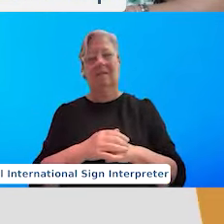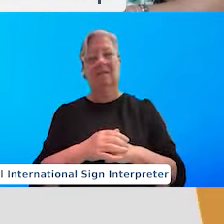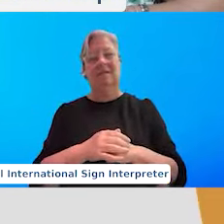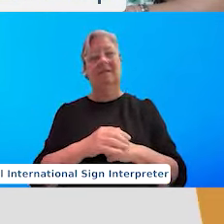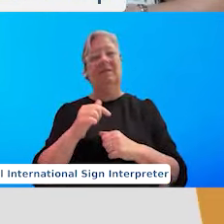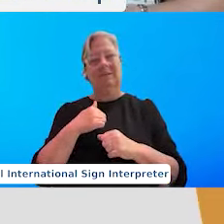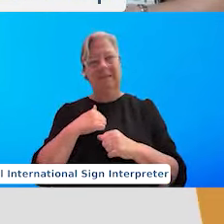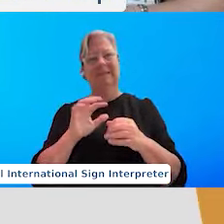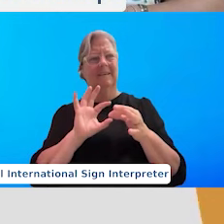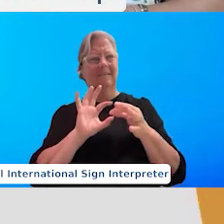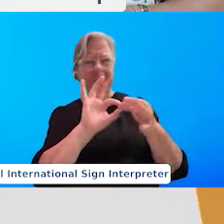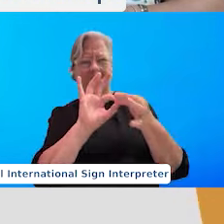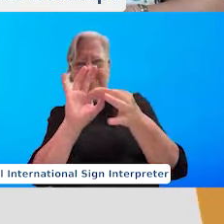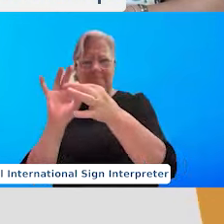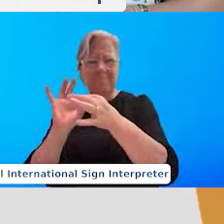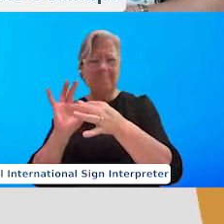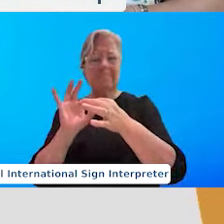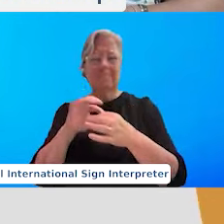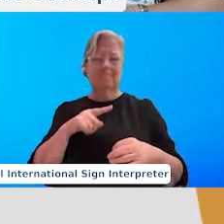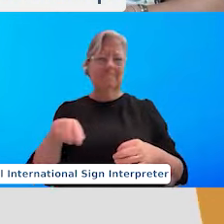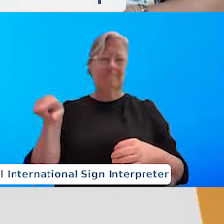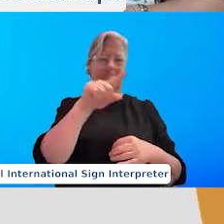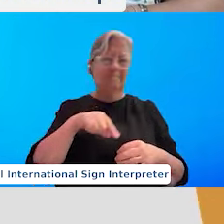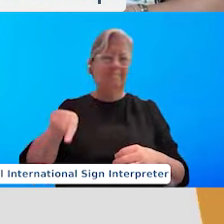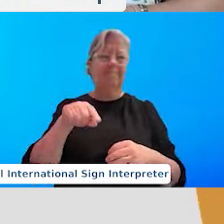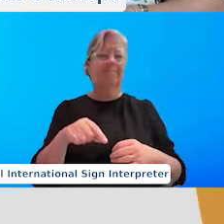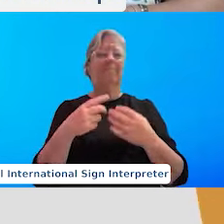Pacific Facilitators on the International